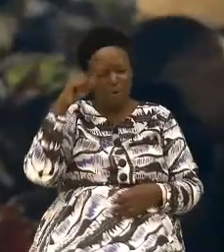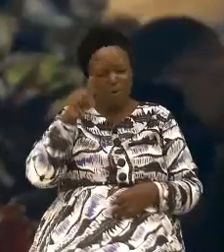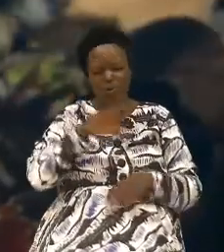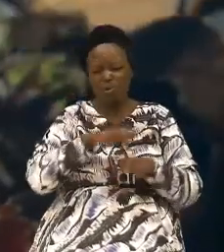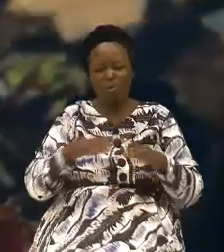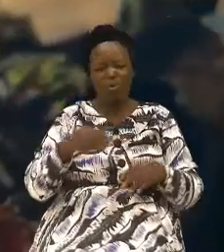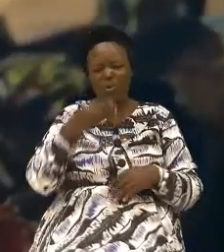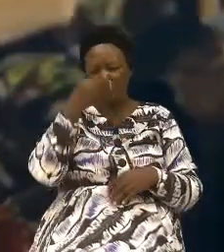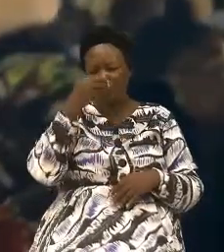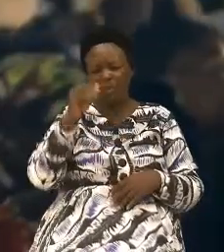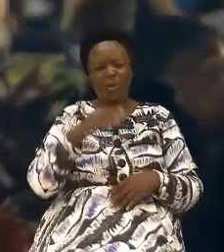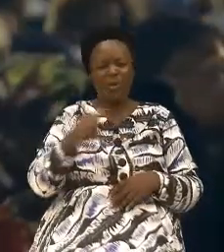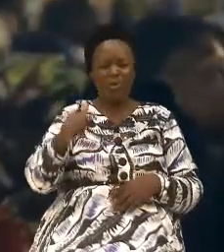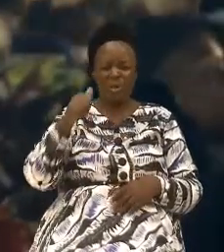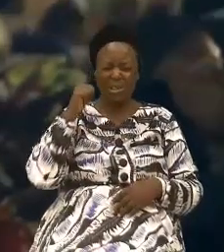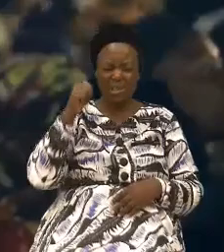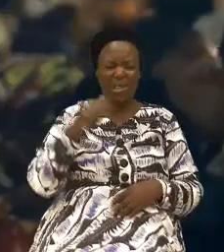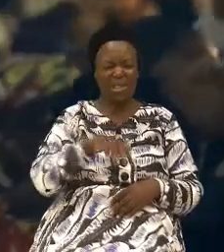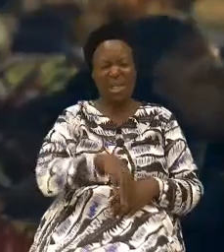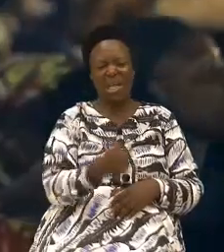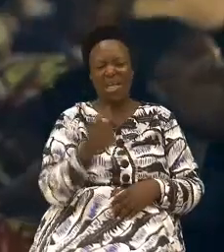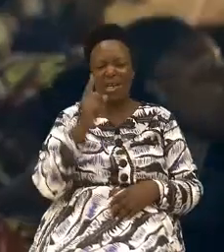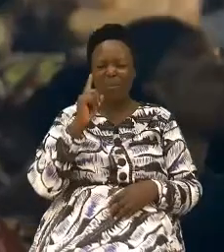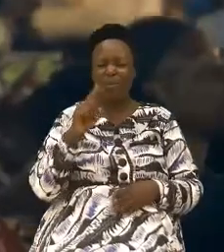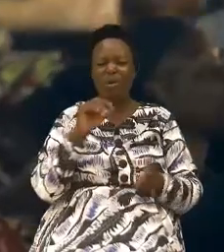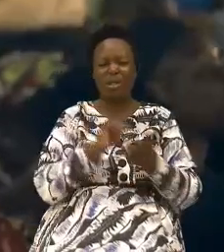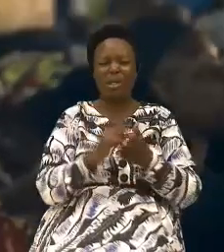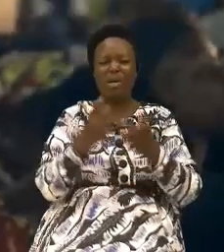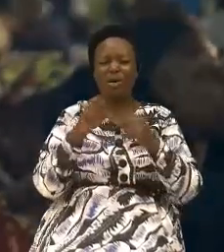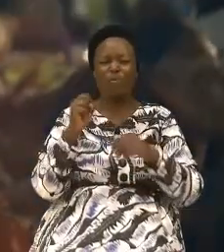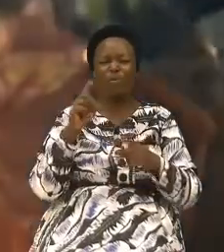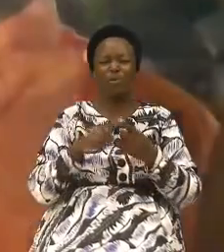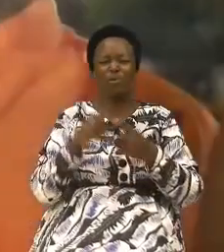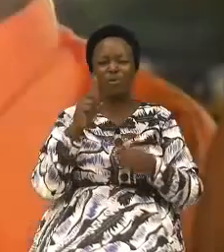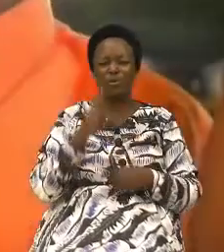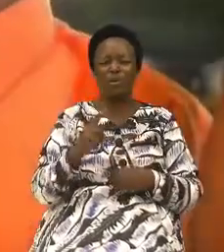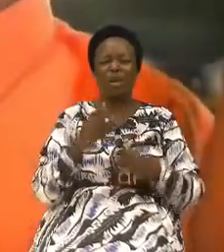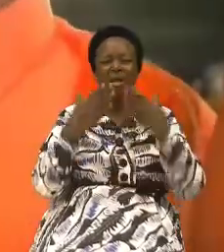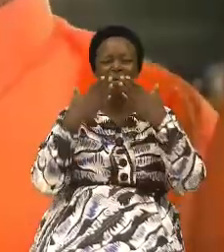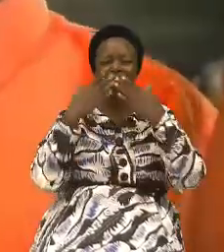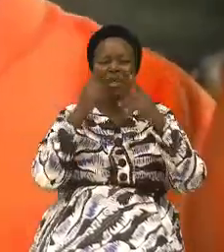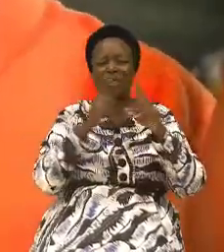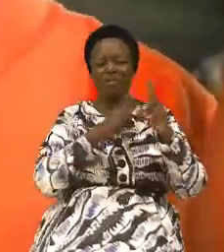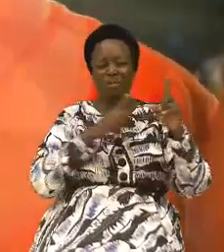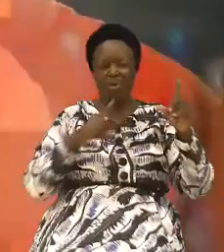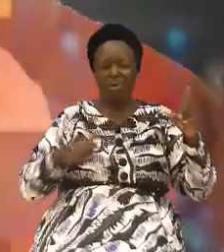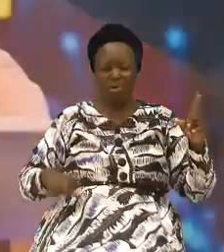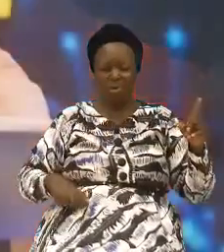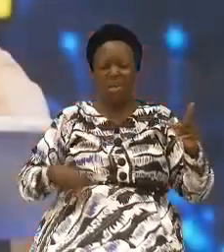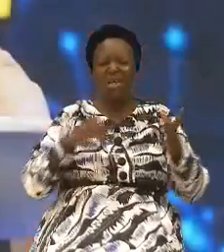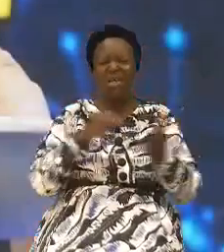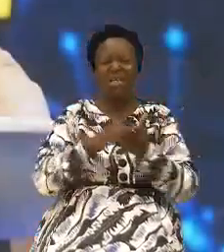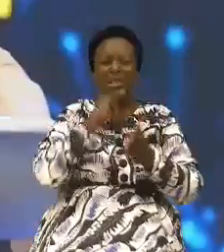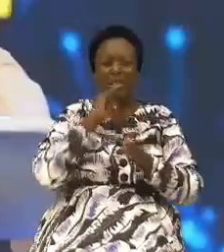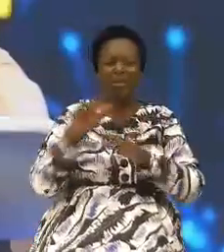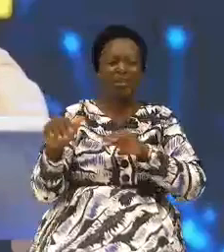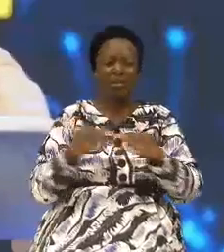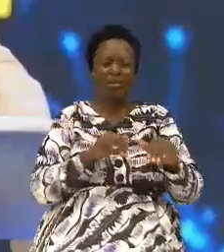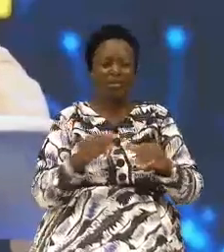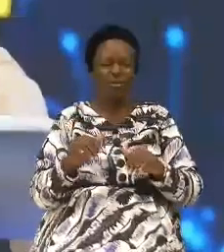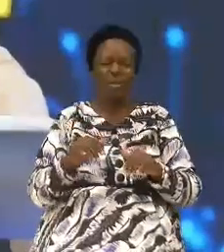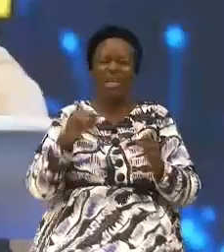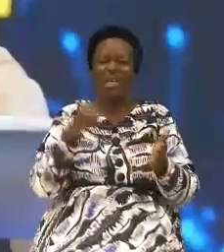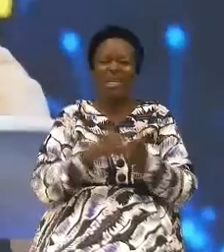reject anyone that comes to you. Thank you, Lord. It is done. It